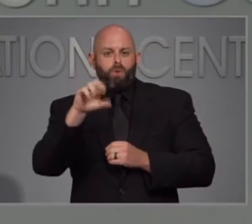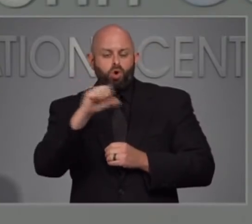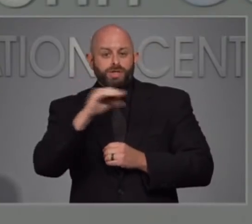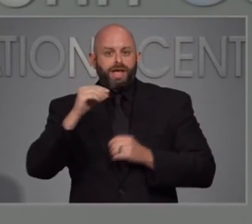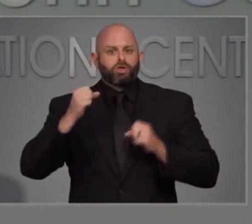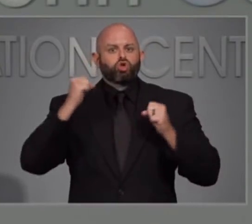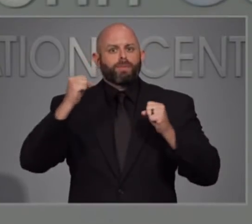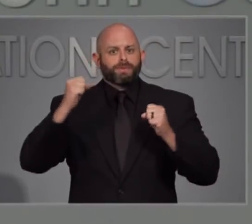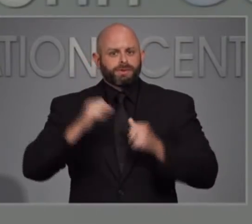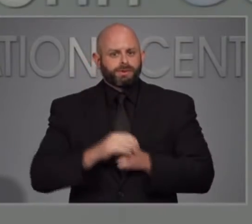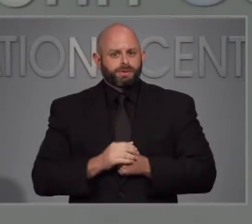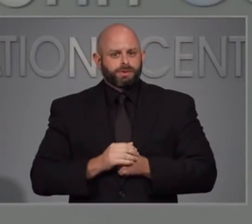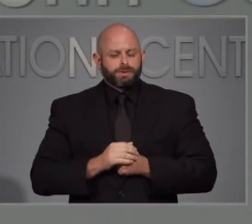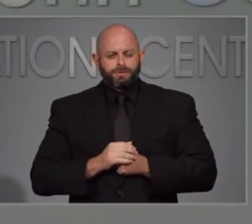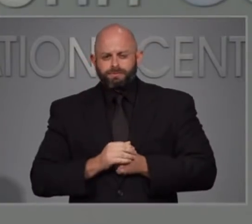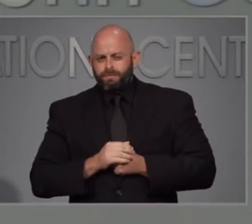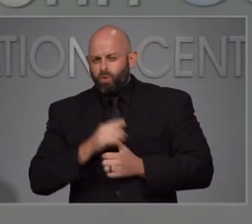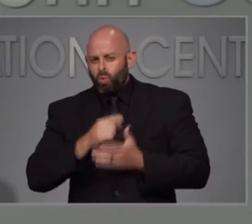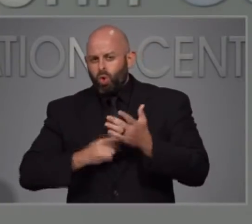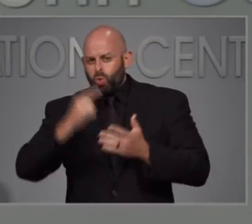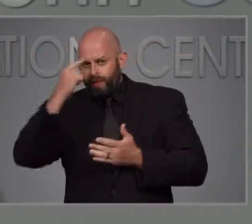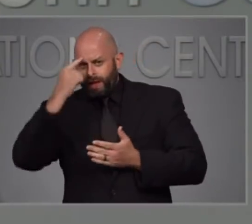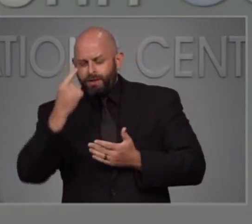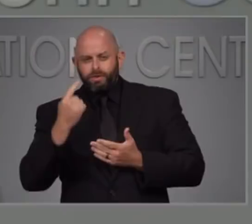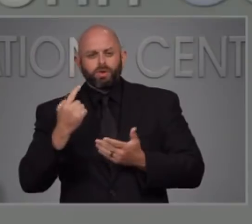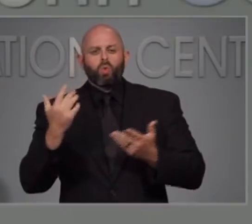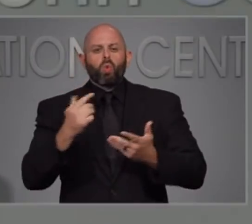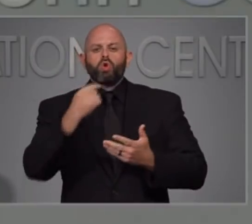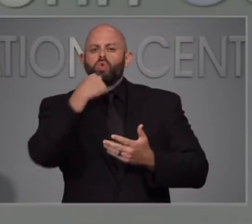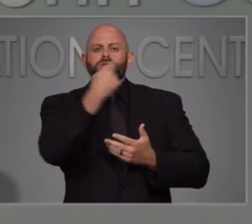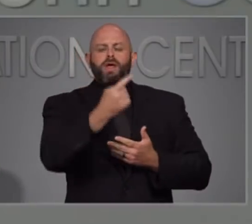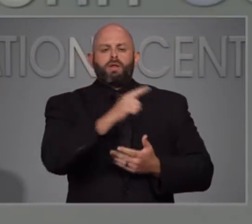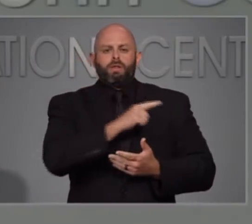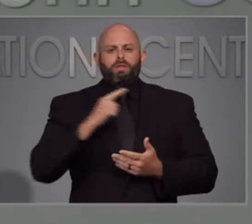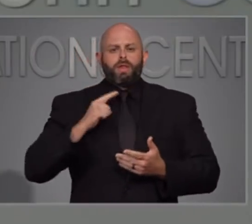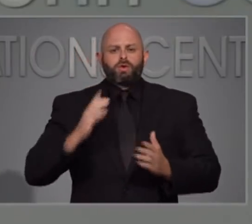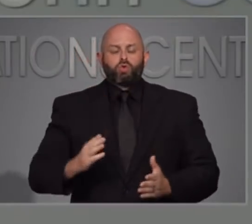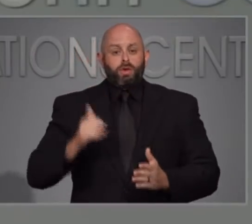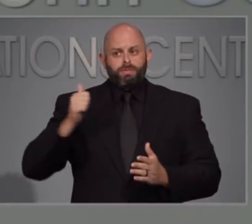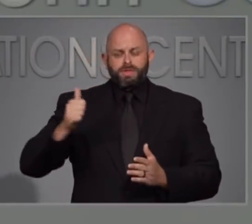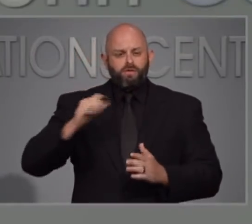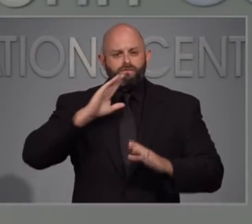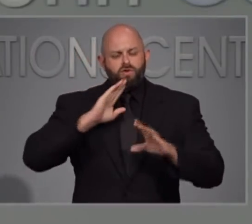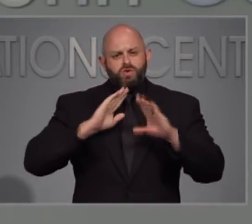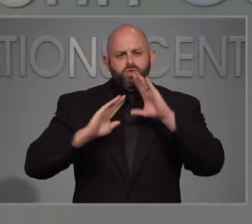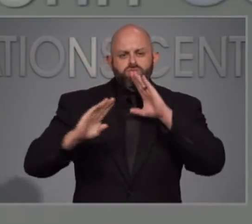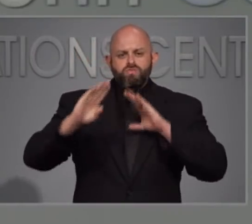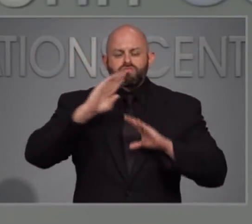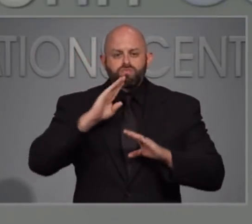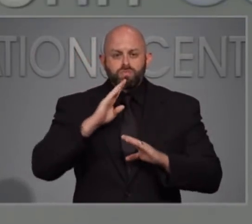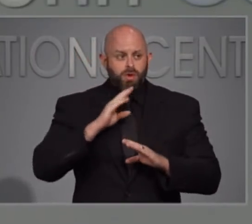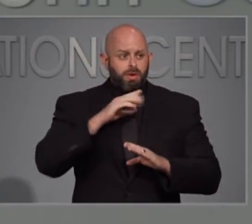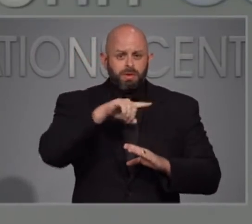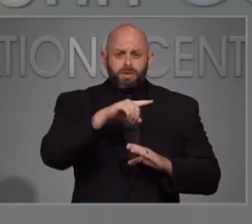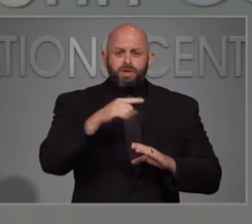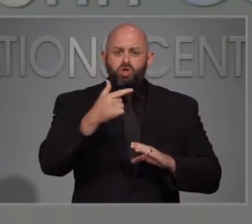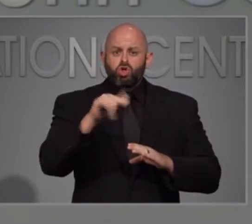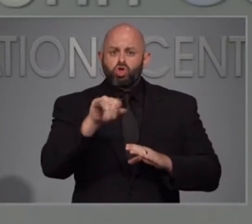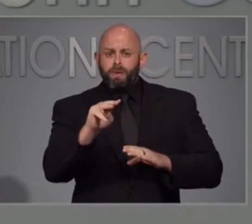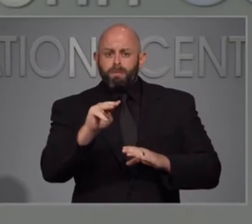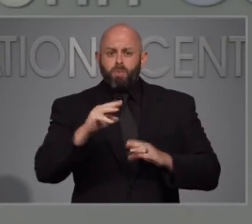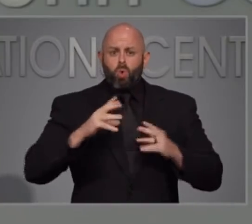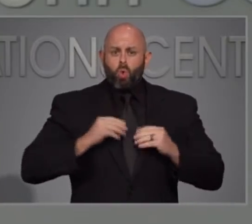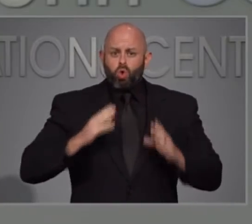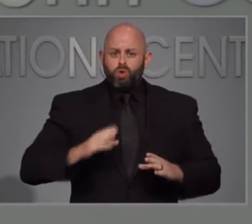them, considering what you're telling us now? What do you say to those frustrated bar owners and gym owners who feel like they can